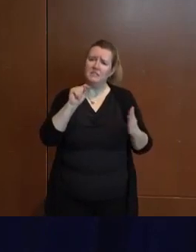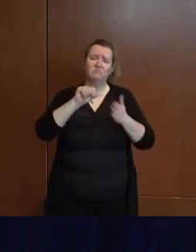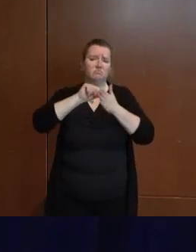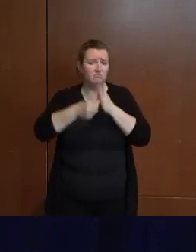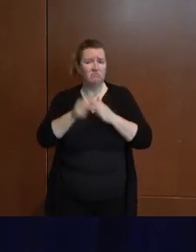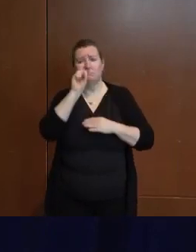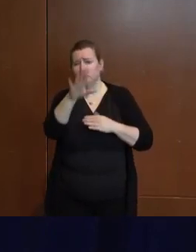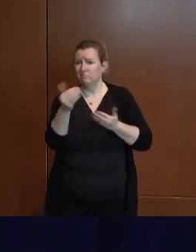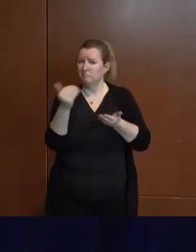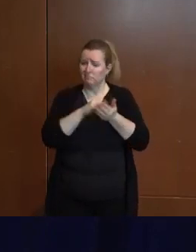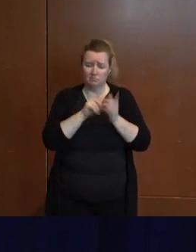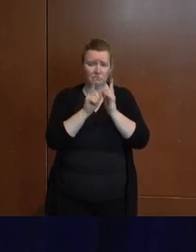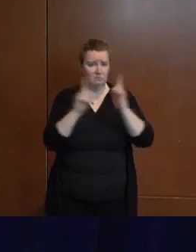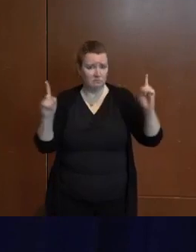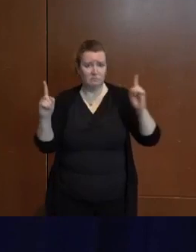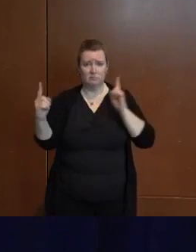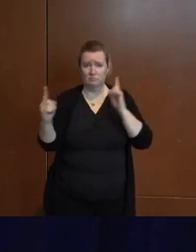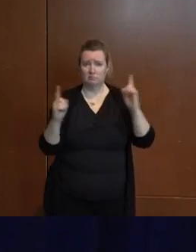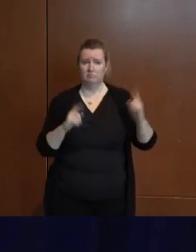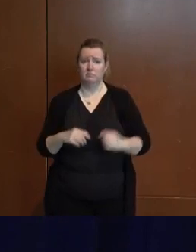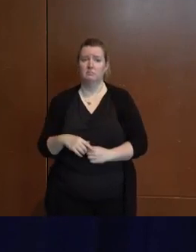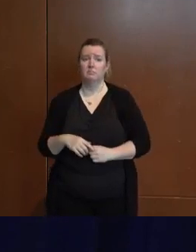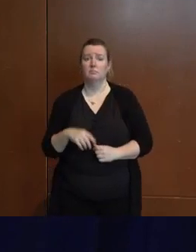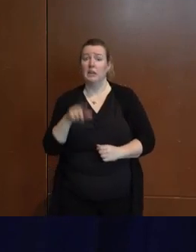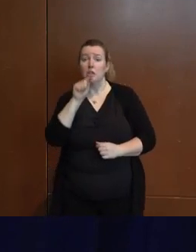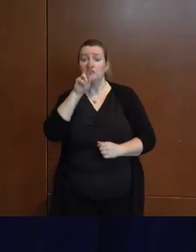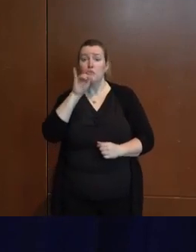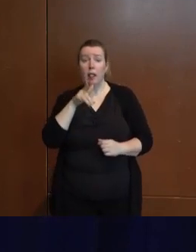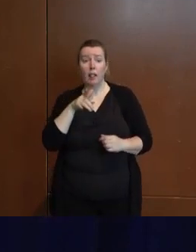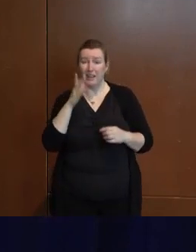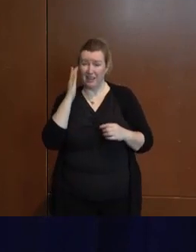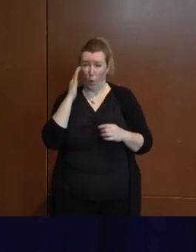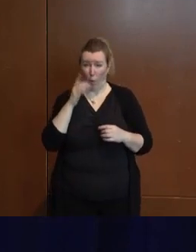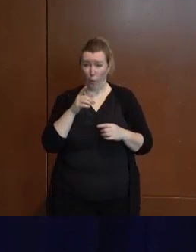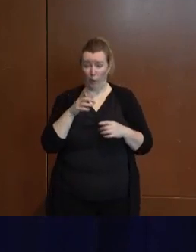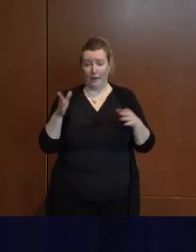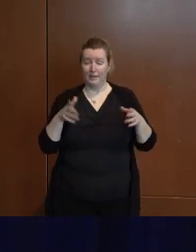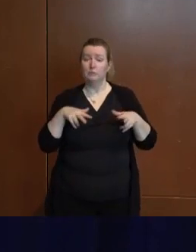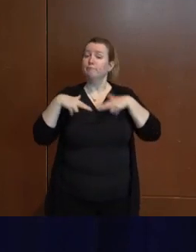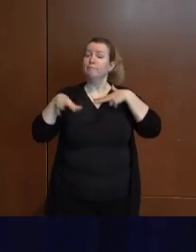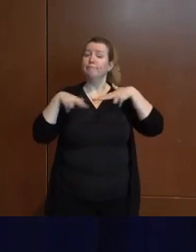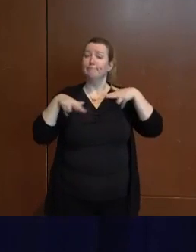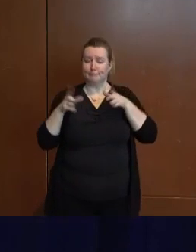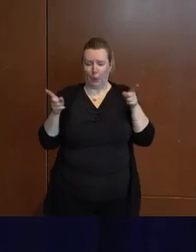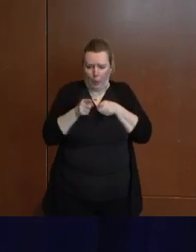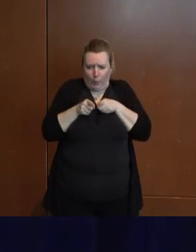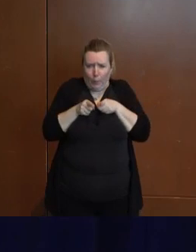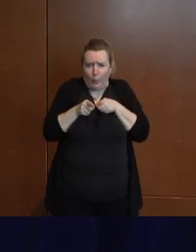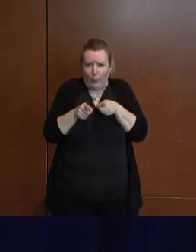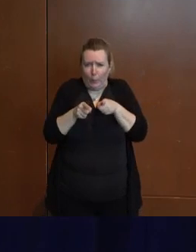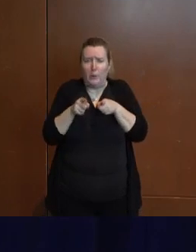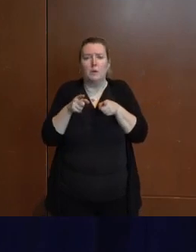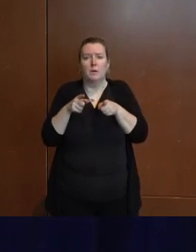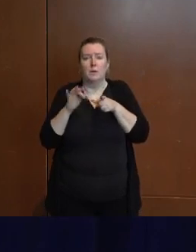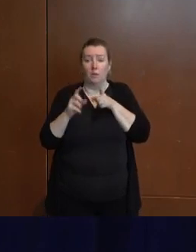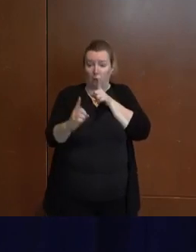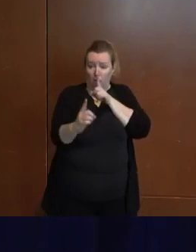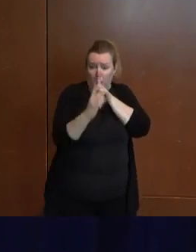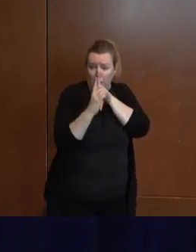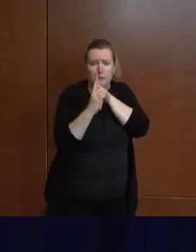each other a wide berth and hopefully with a friendly smile. Do not use the park playgrounds or